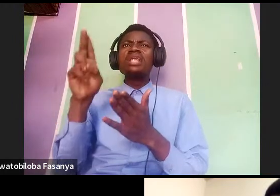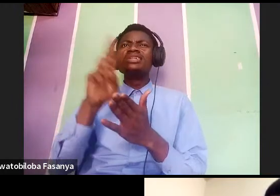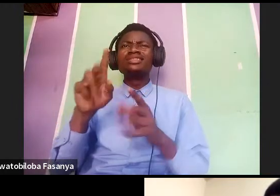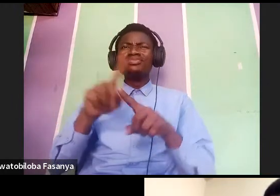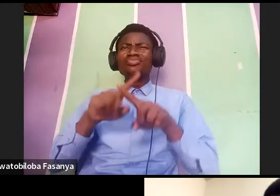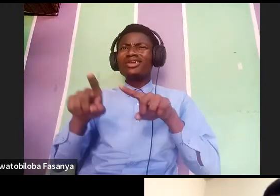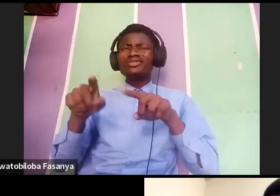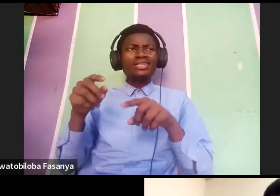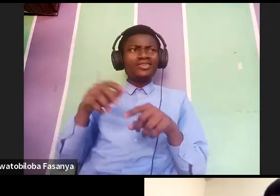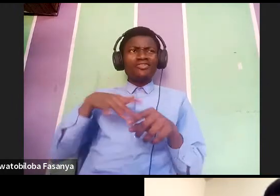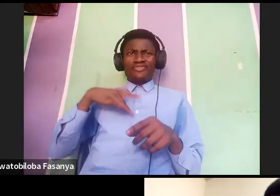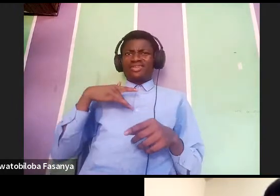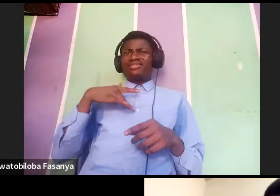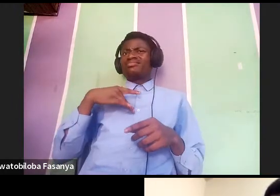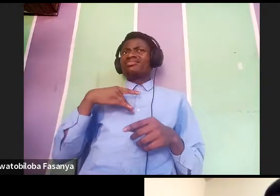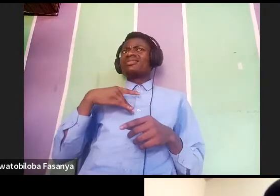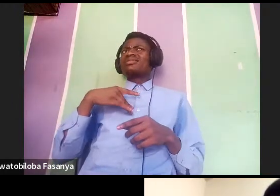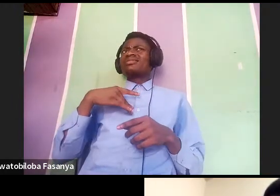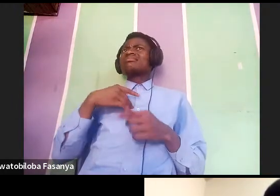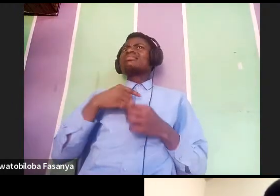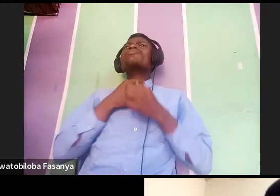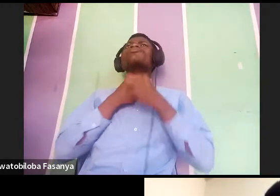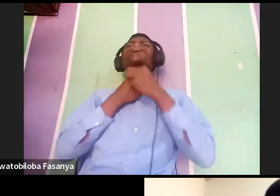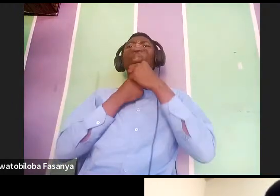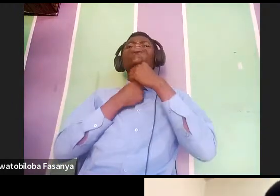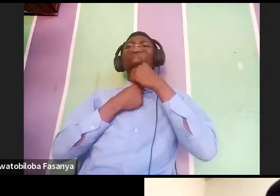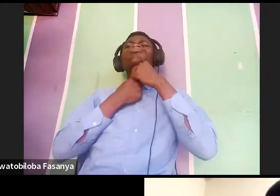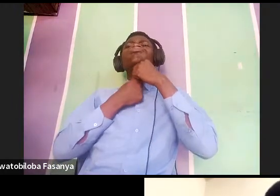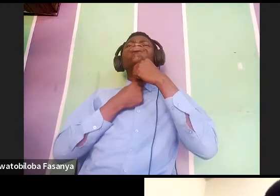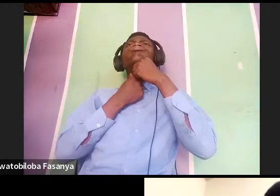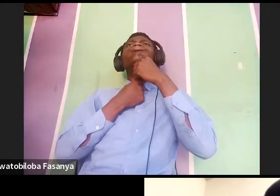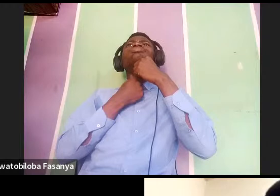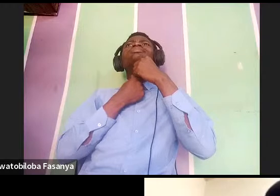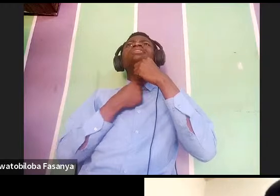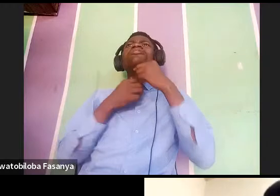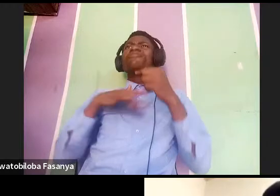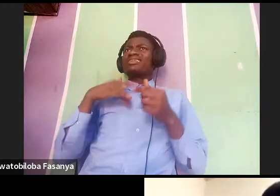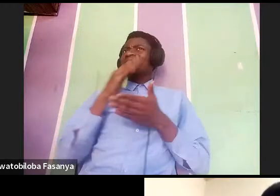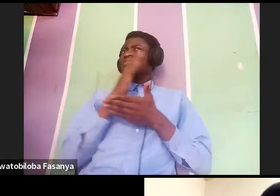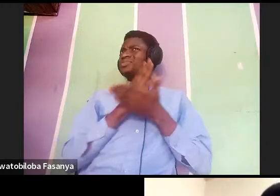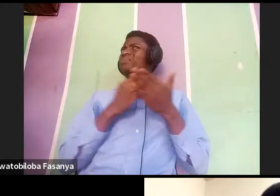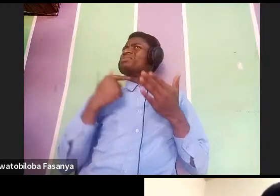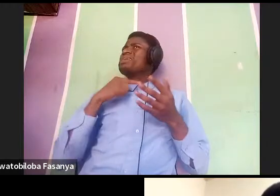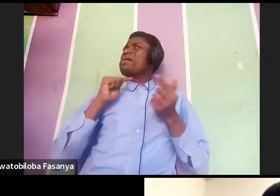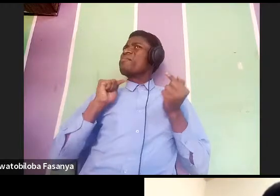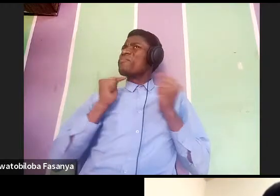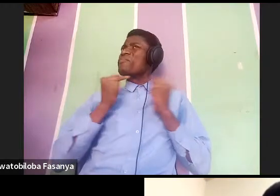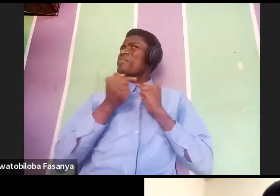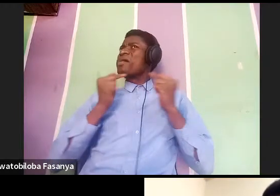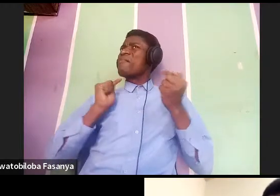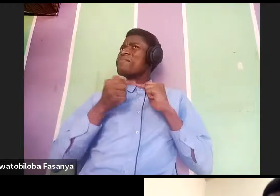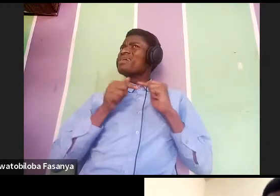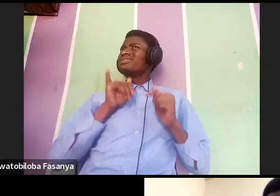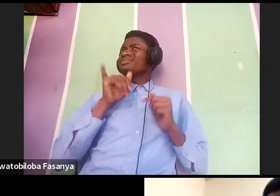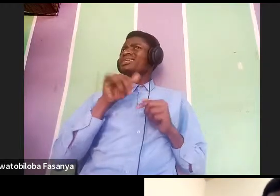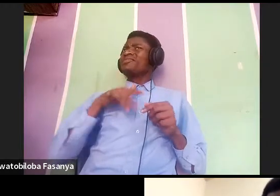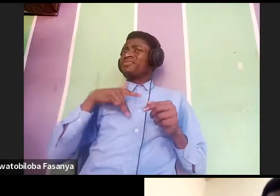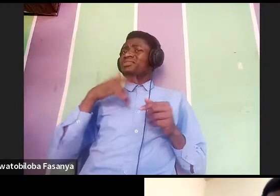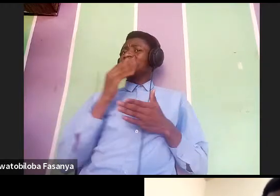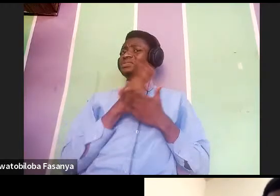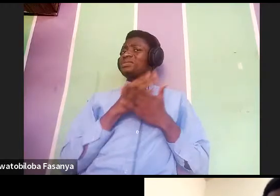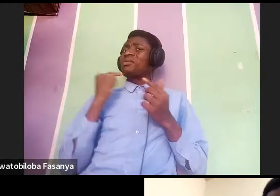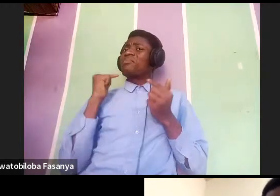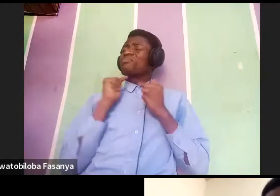and of course there's no respiratory abnormality, I think can the person go to sleep, or the person still needs to do a double